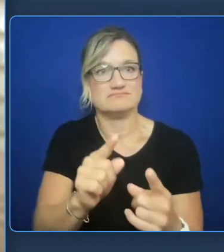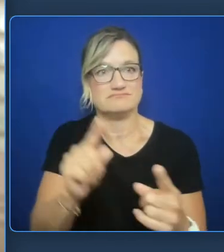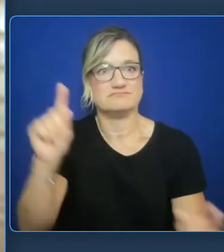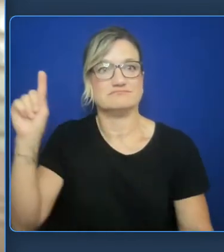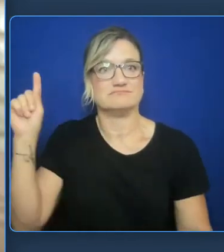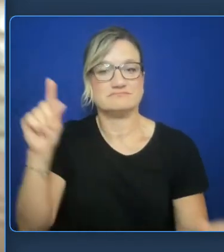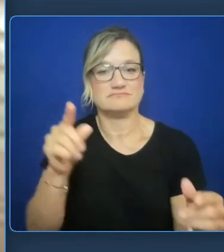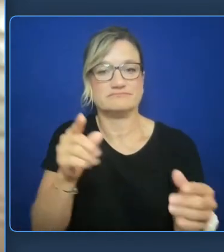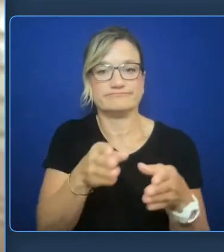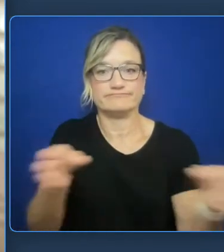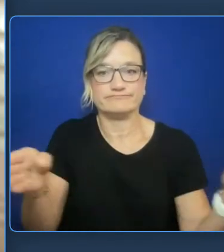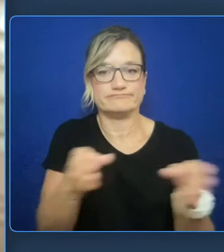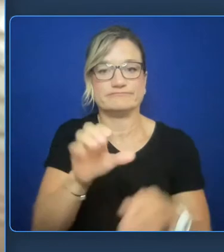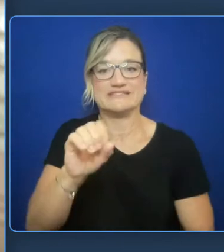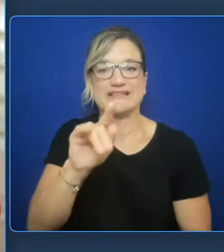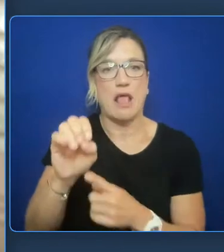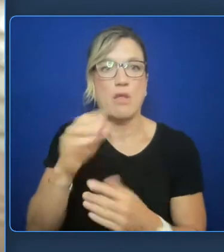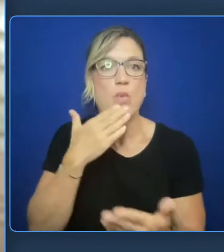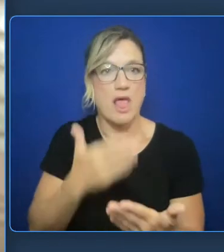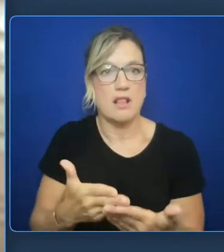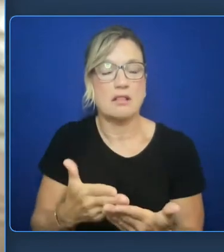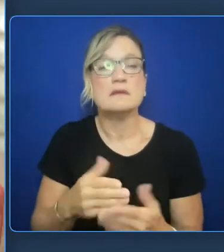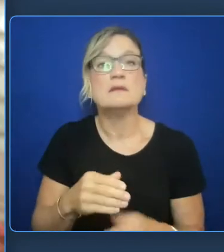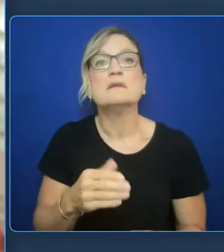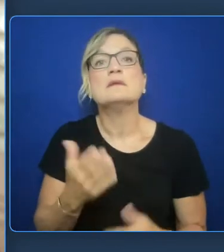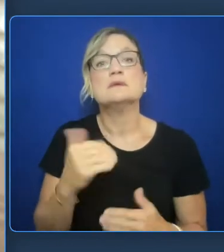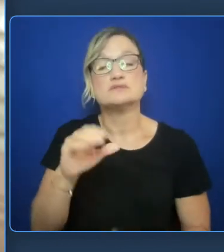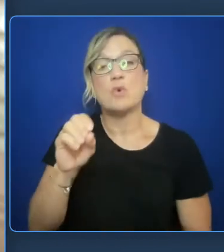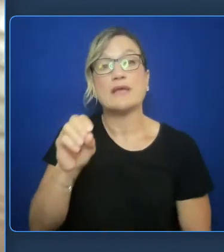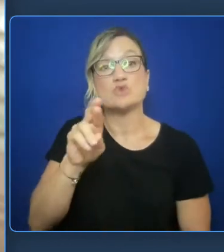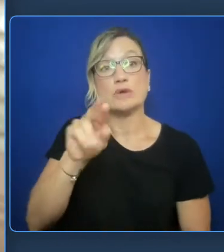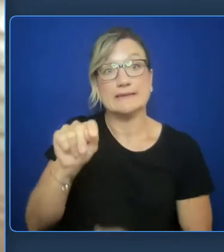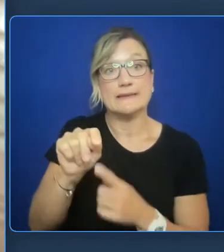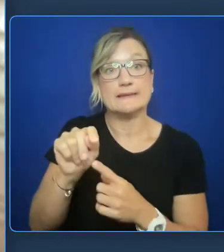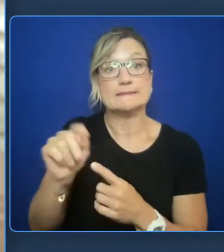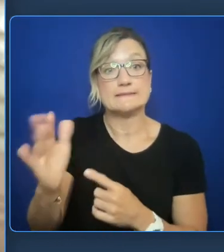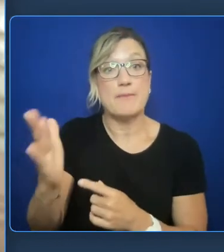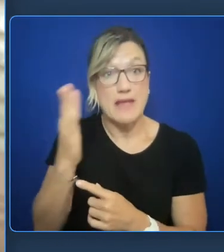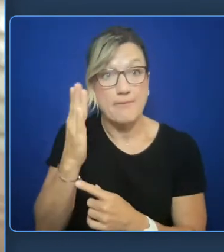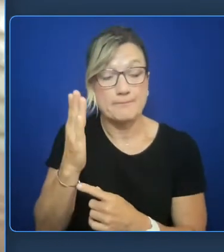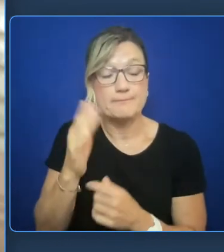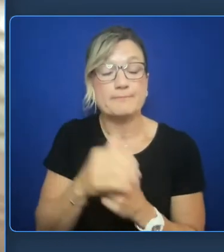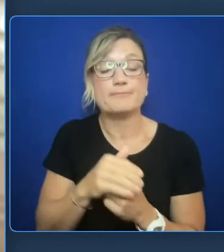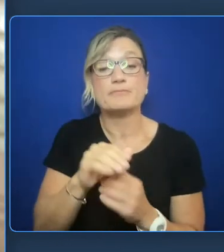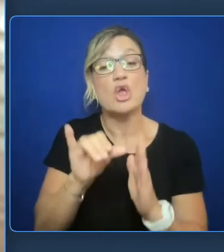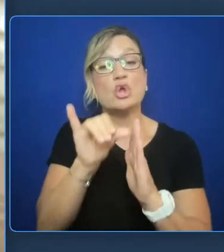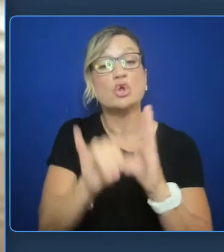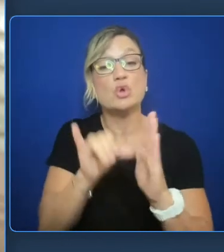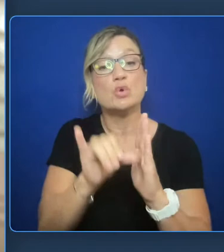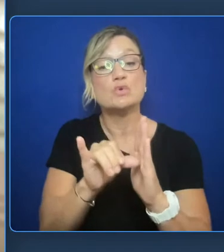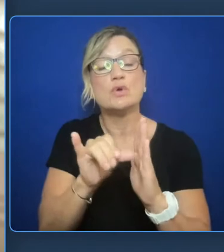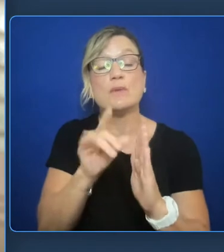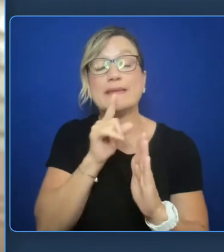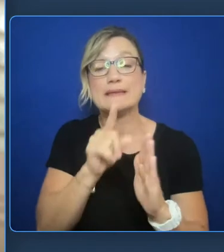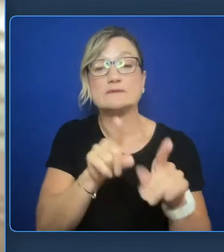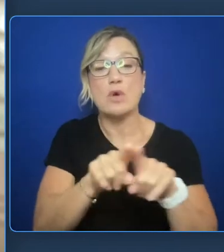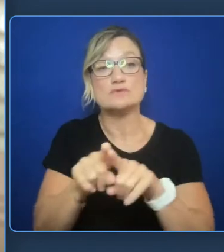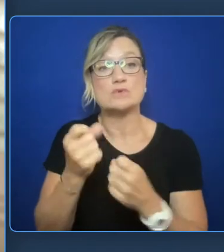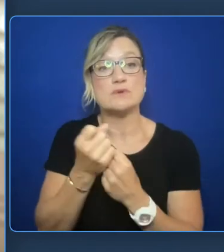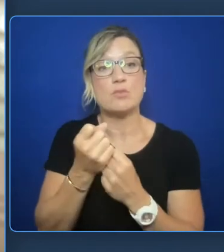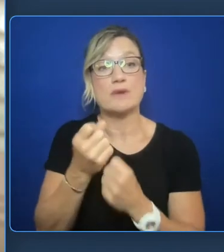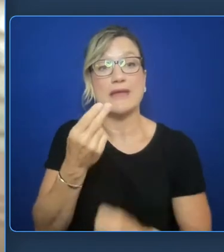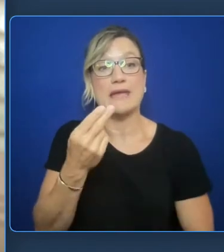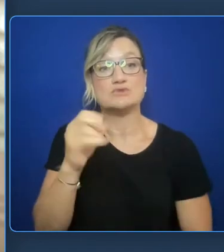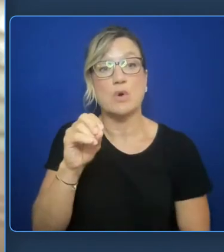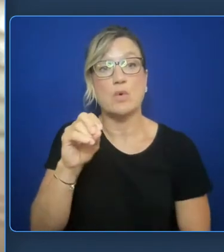global infrastructure perspective. So SRT is coming up. Also, YouTube is supporting